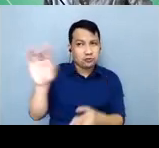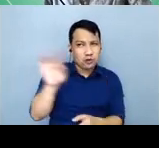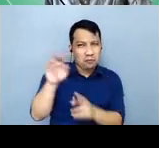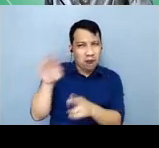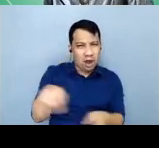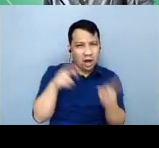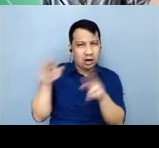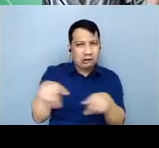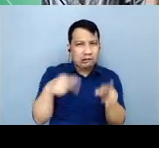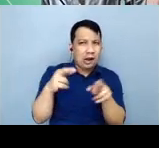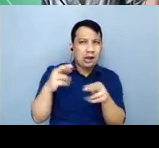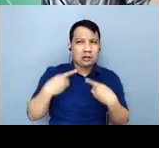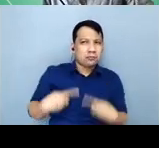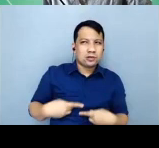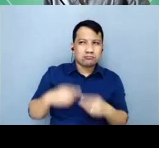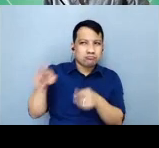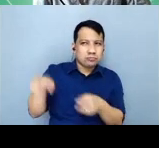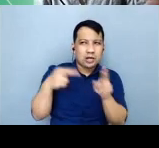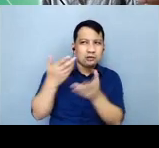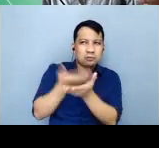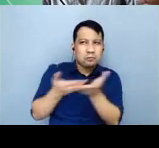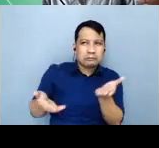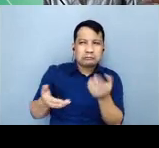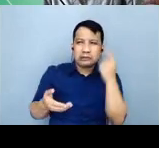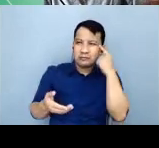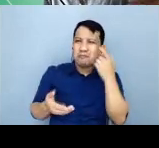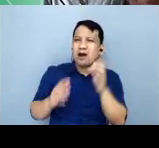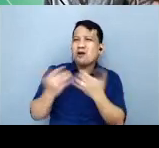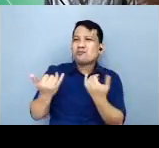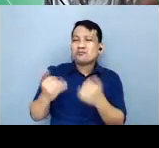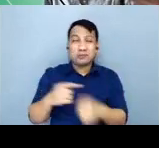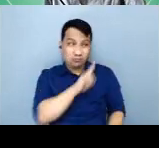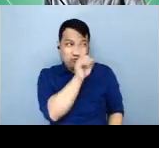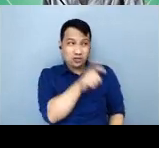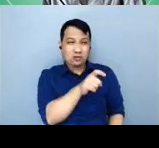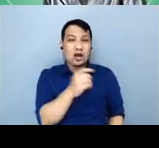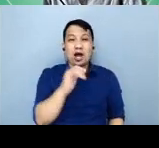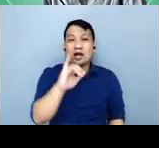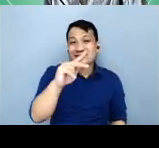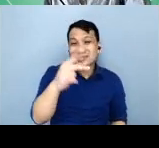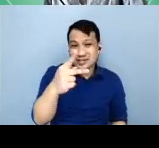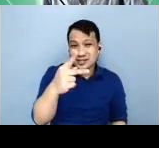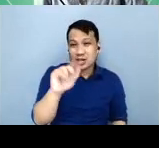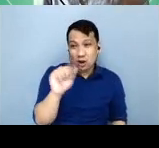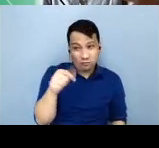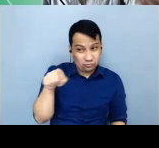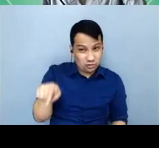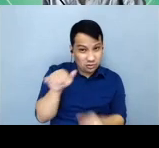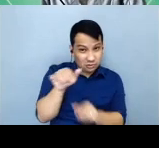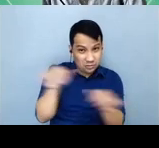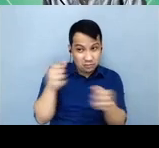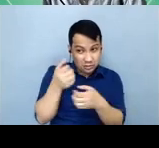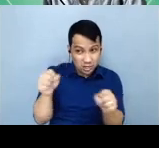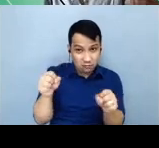recycled fabric. I'll choose recycled materials. There becomes a question of the inks that you use, are those safe as they leach